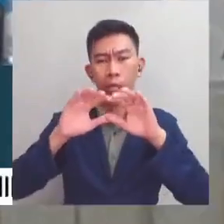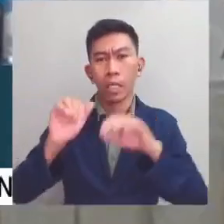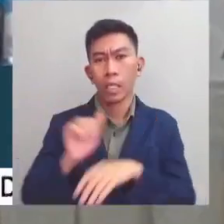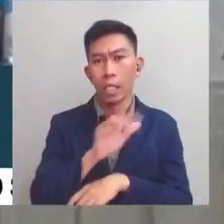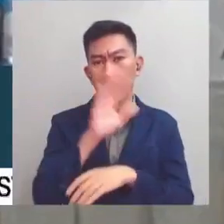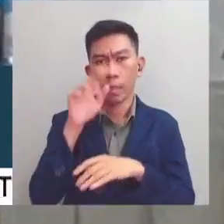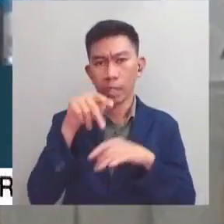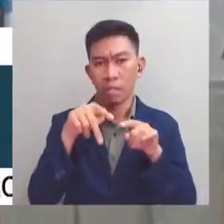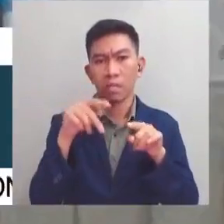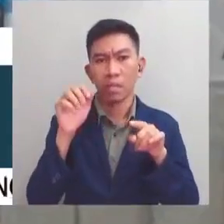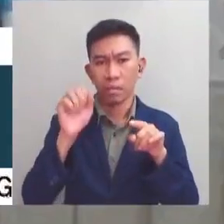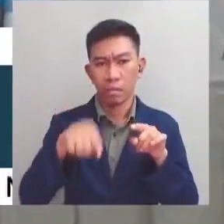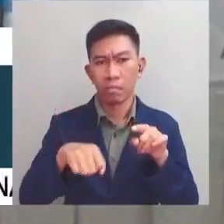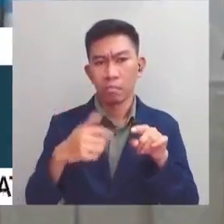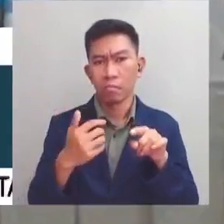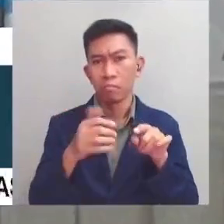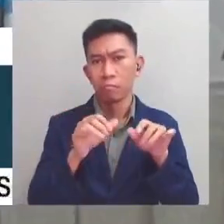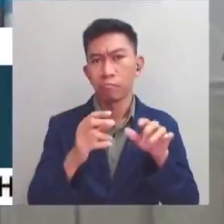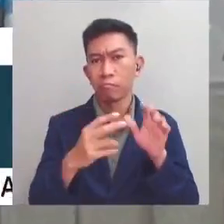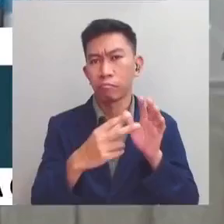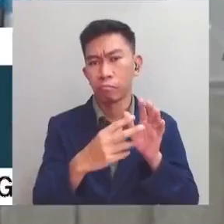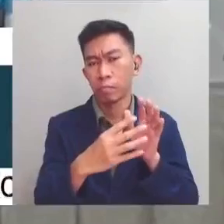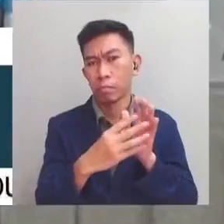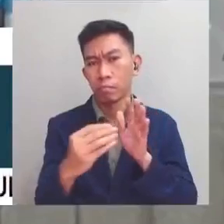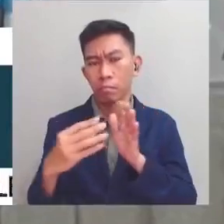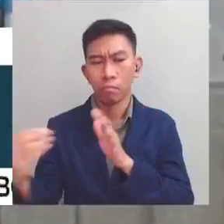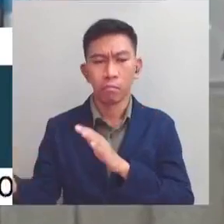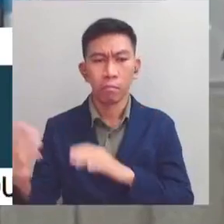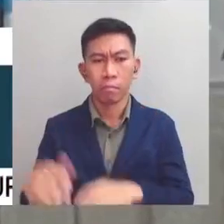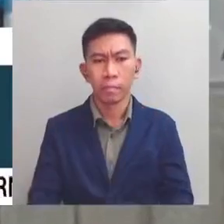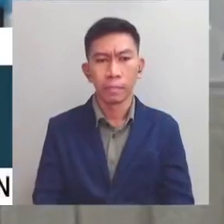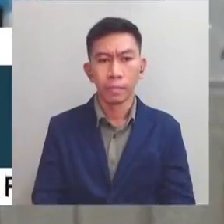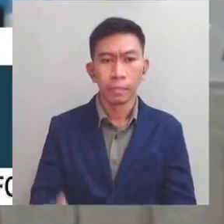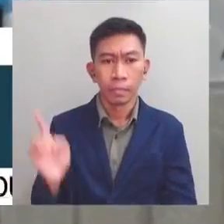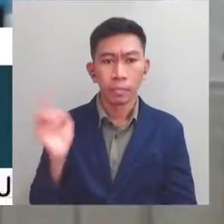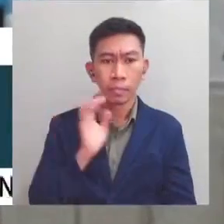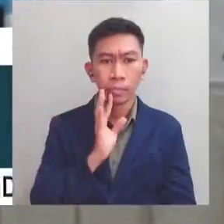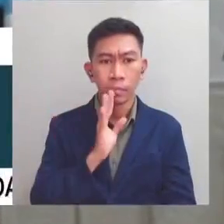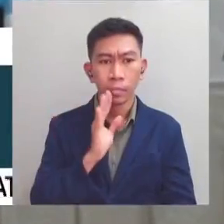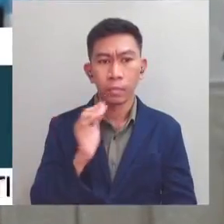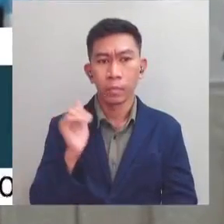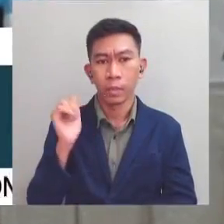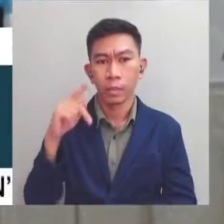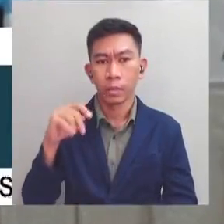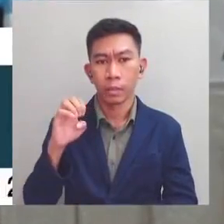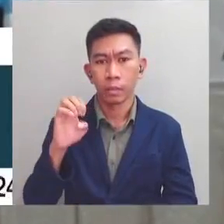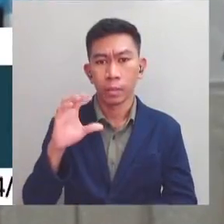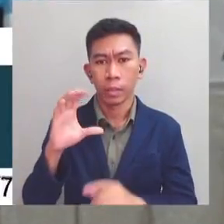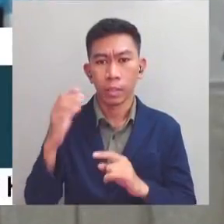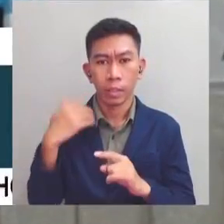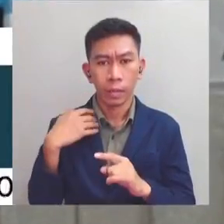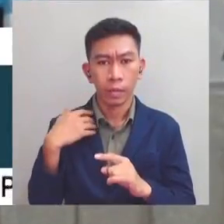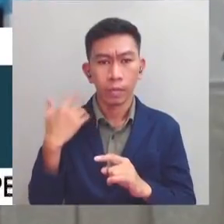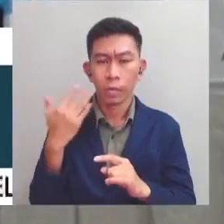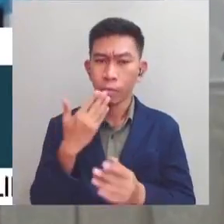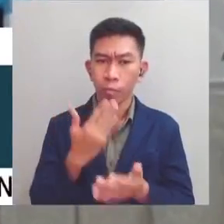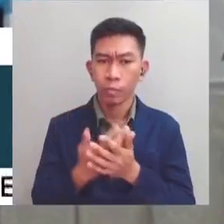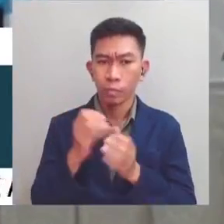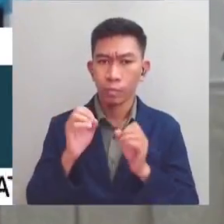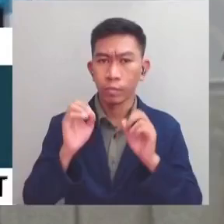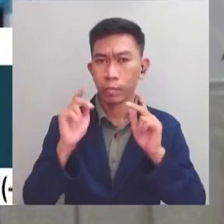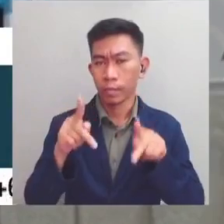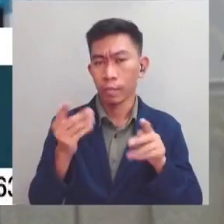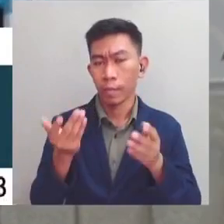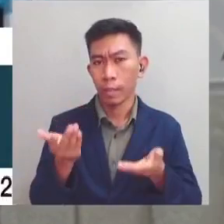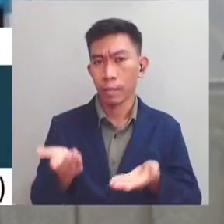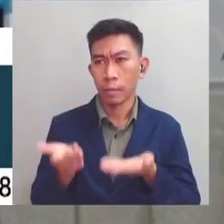have to work with our senior officials. So I think within ABAC, we always have very good opportunities to present our